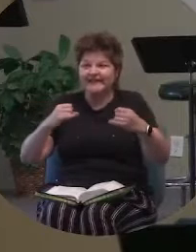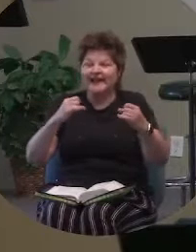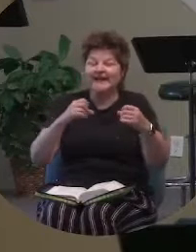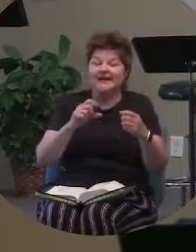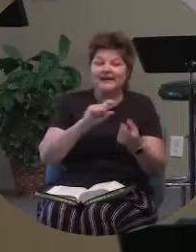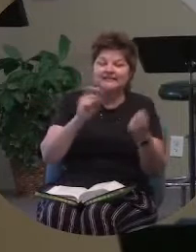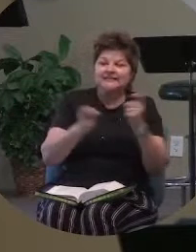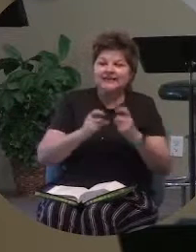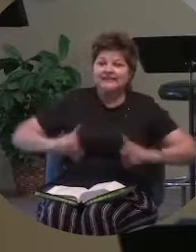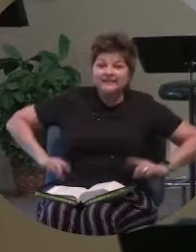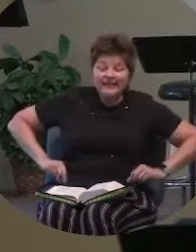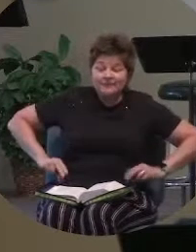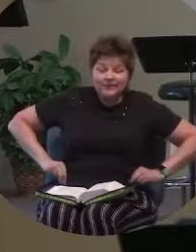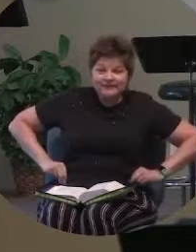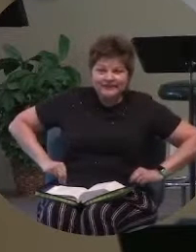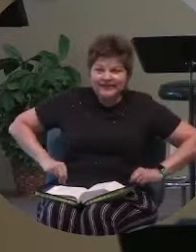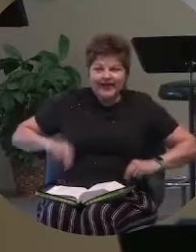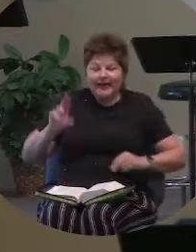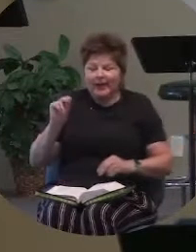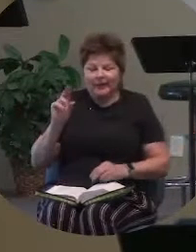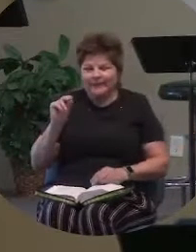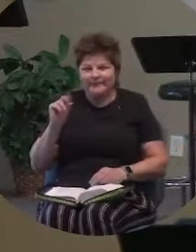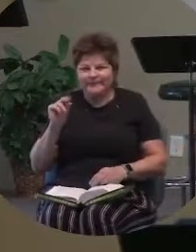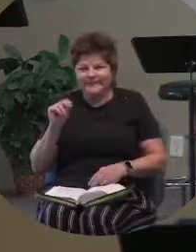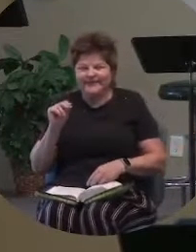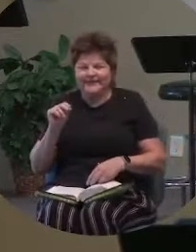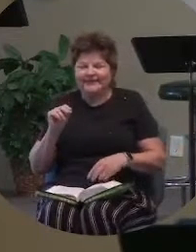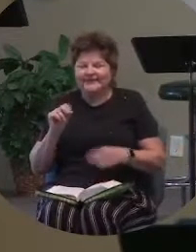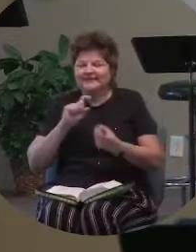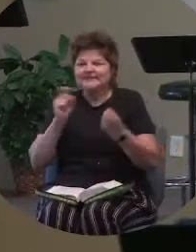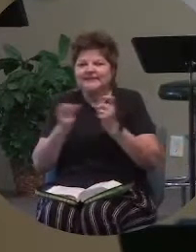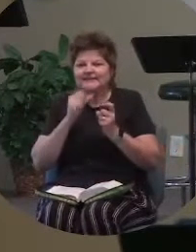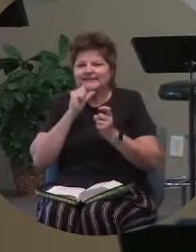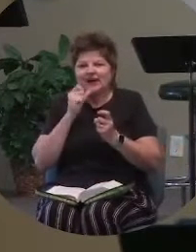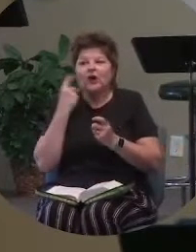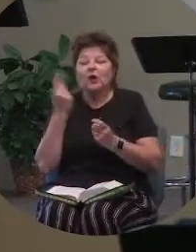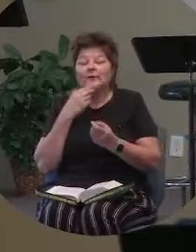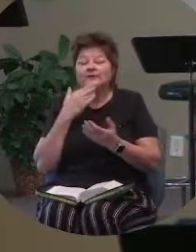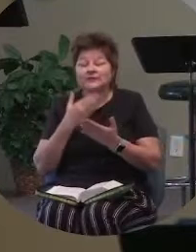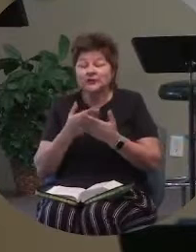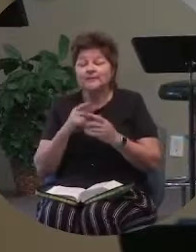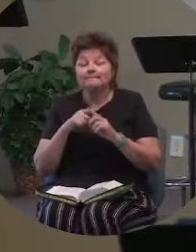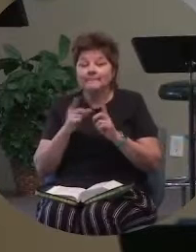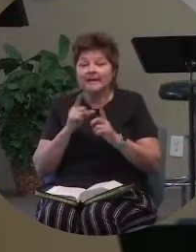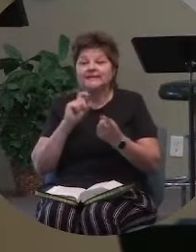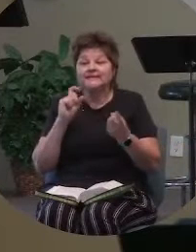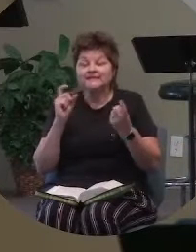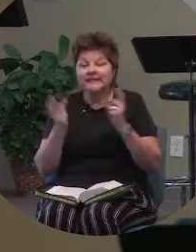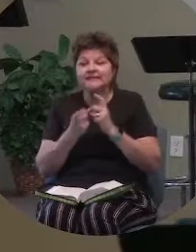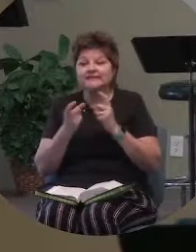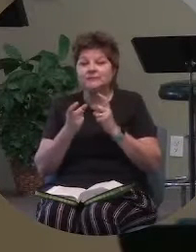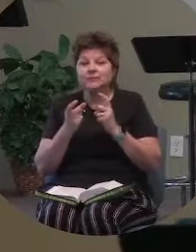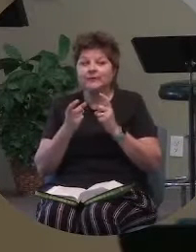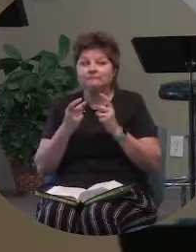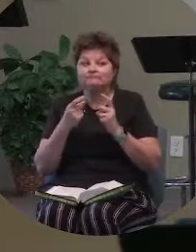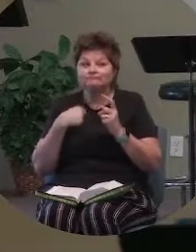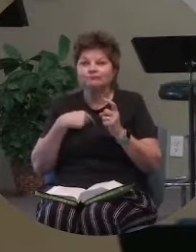diapers? No. Change is not always good, but change is really what we're designed